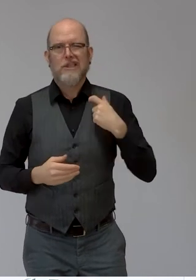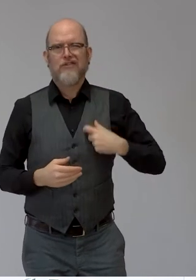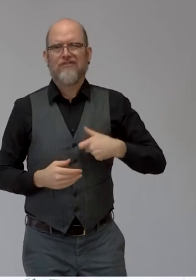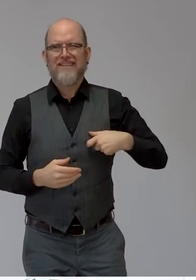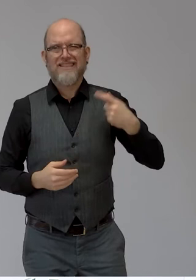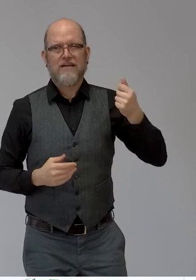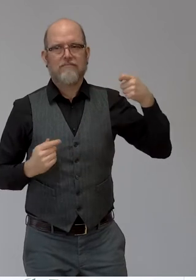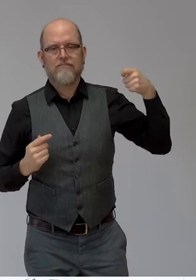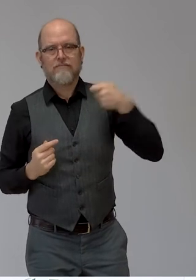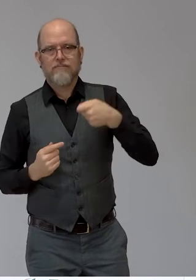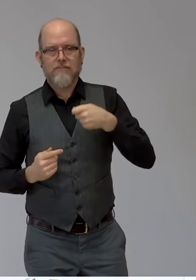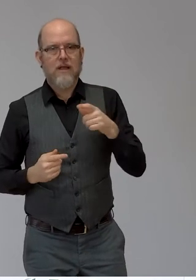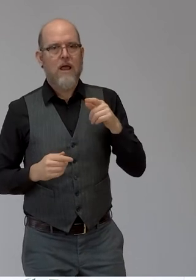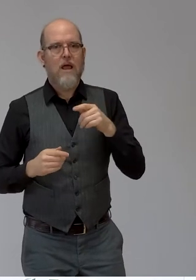sustainability,